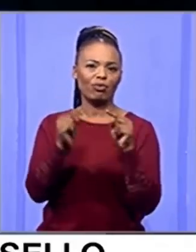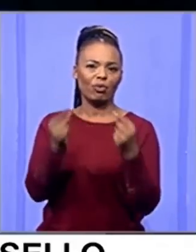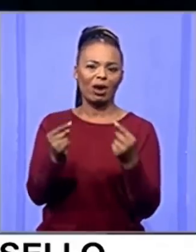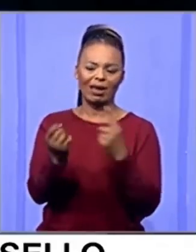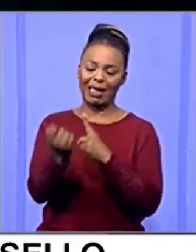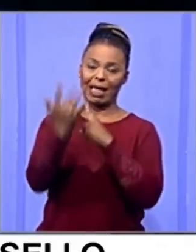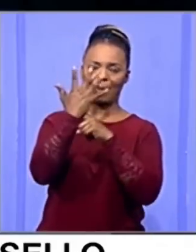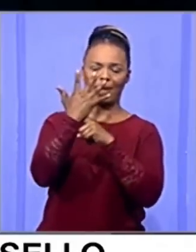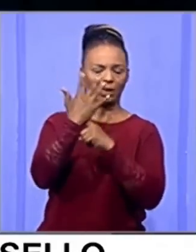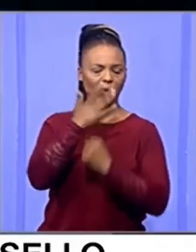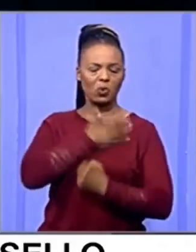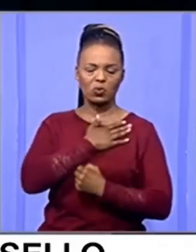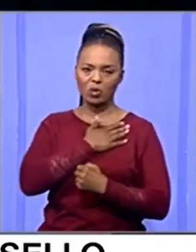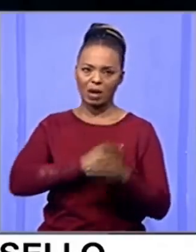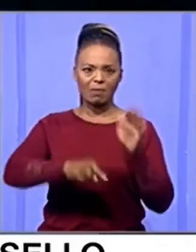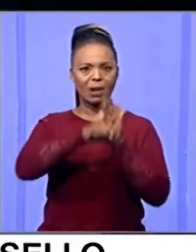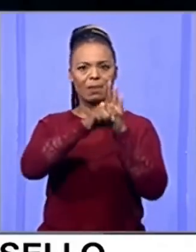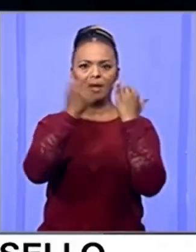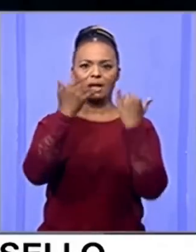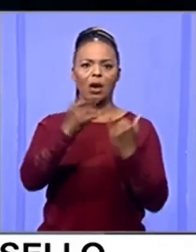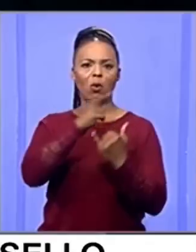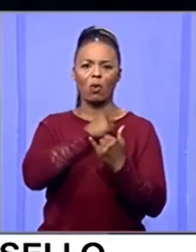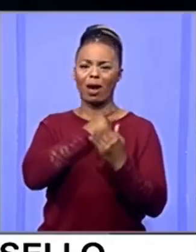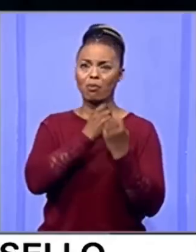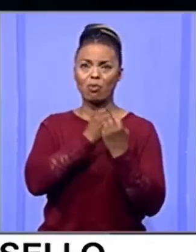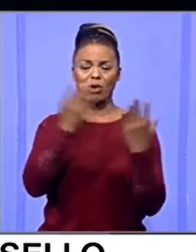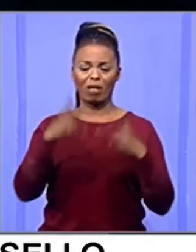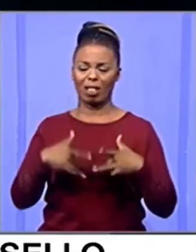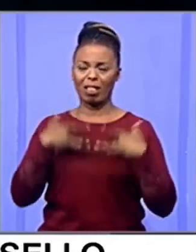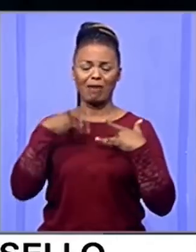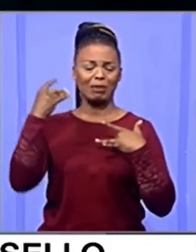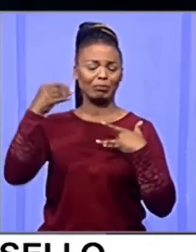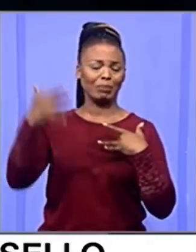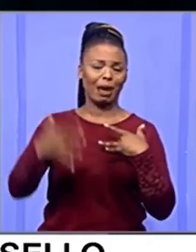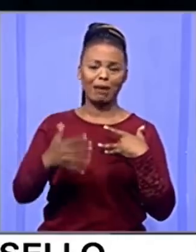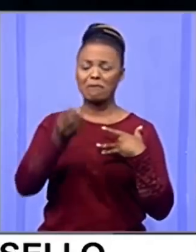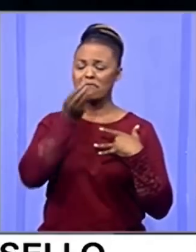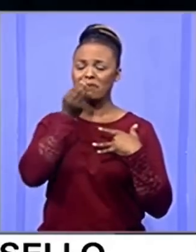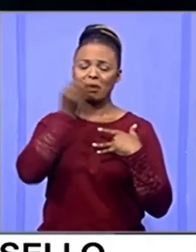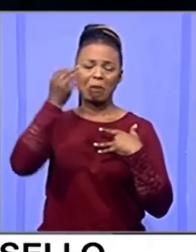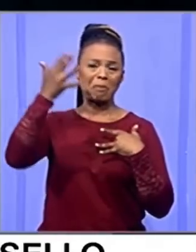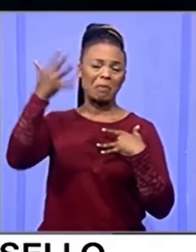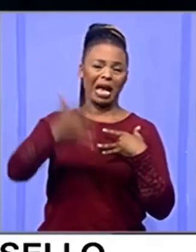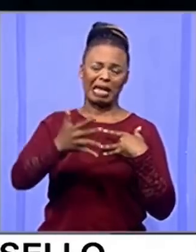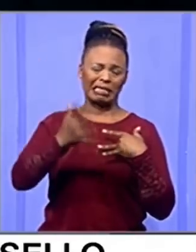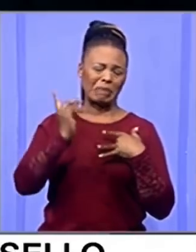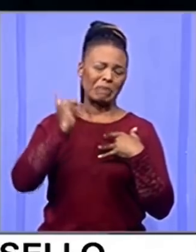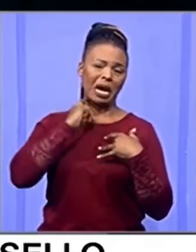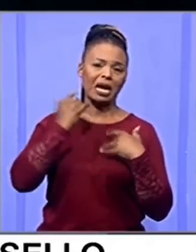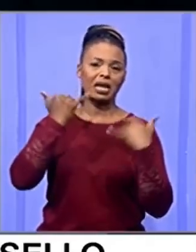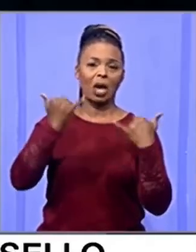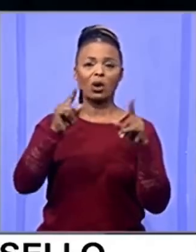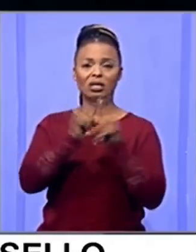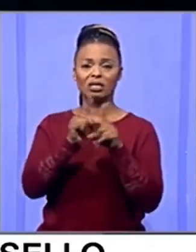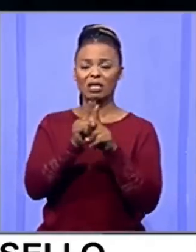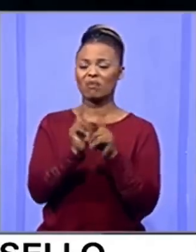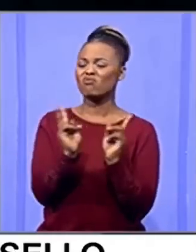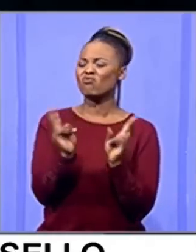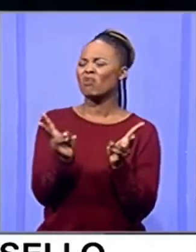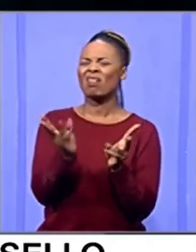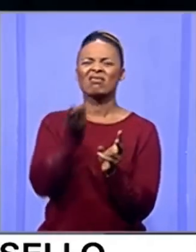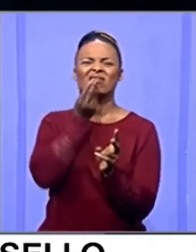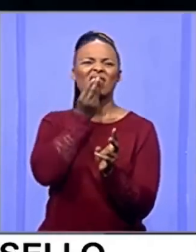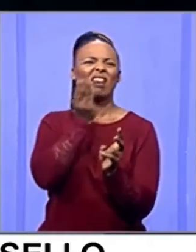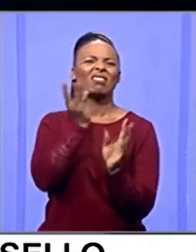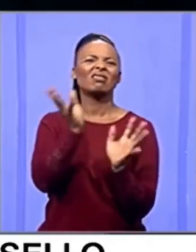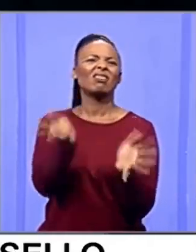are felt now. The cost of living has gone up, the food prices have gone up, even the stable meals that people